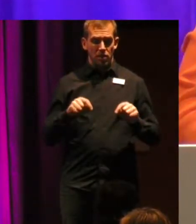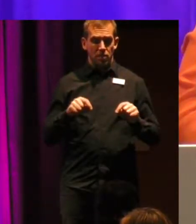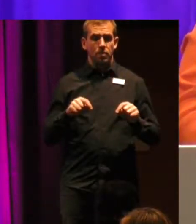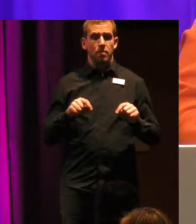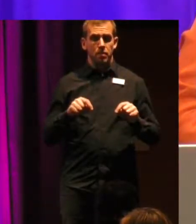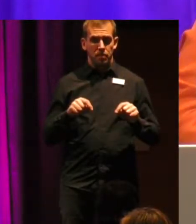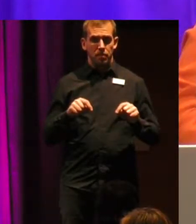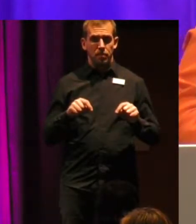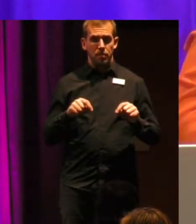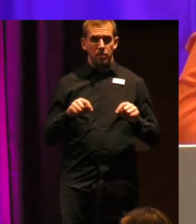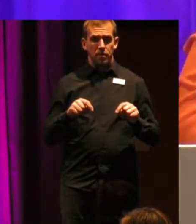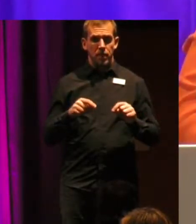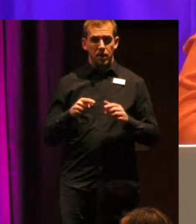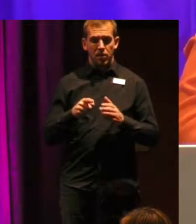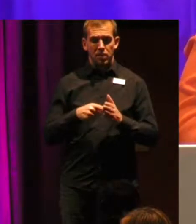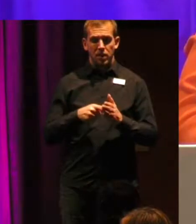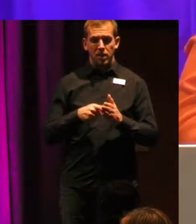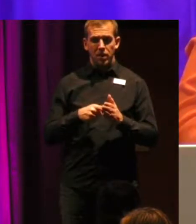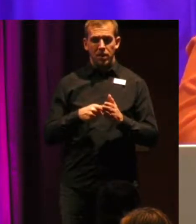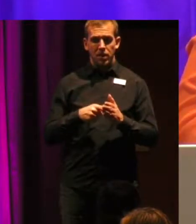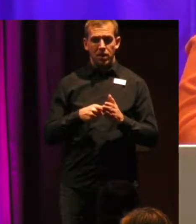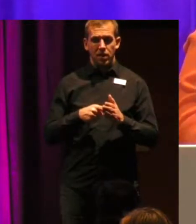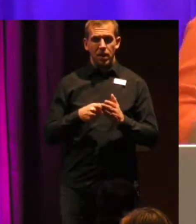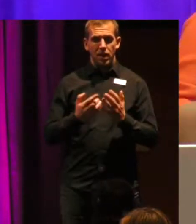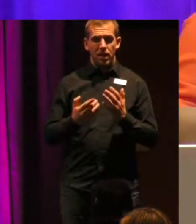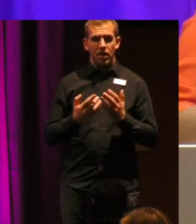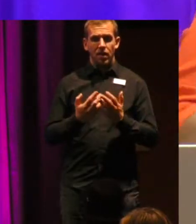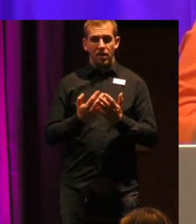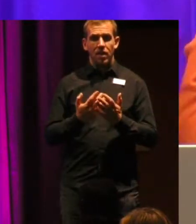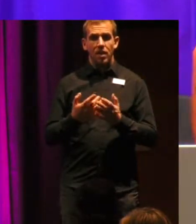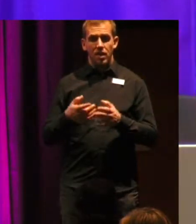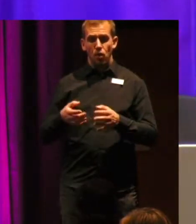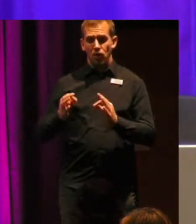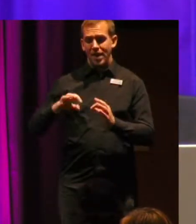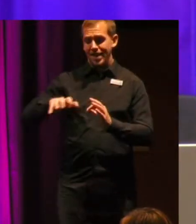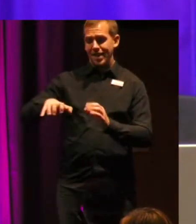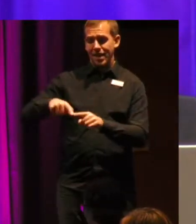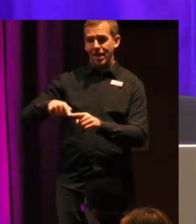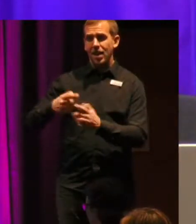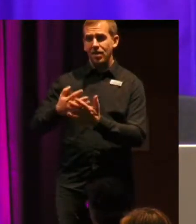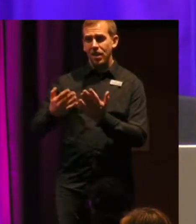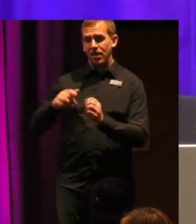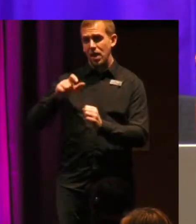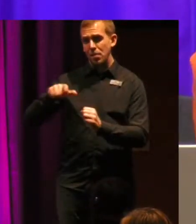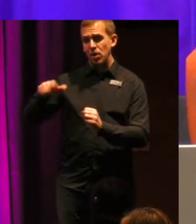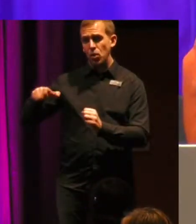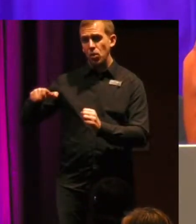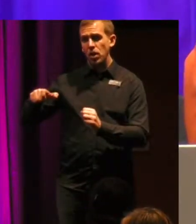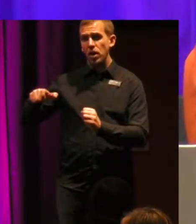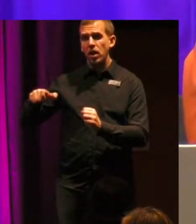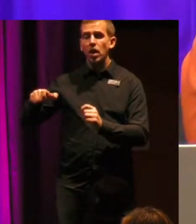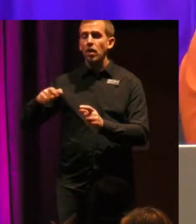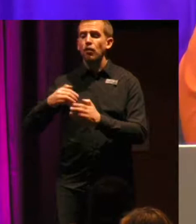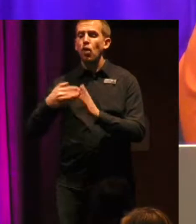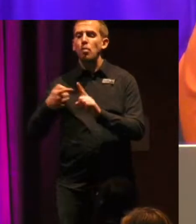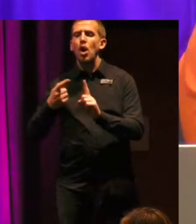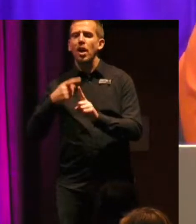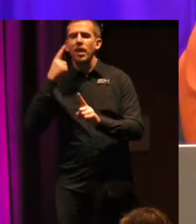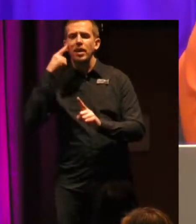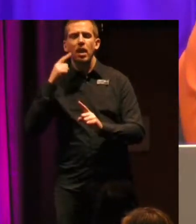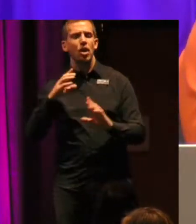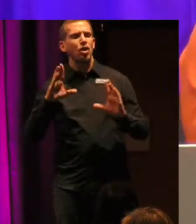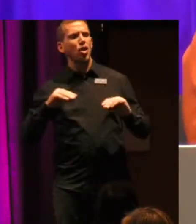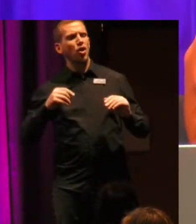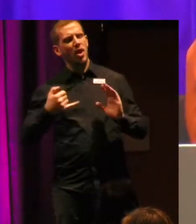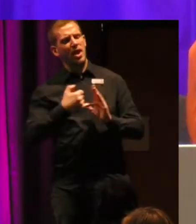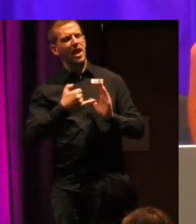people, especially in public life, weren't necessarily reporting them. It was kind of as if people thought that this went with the territory.